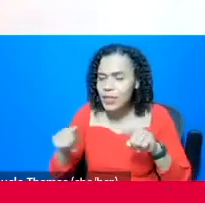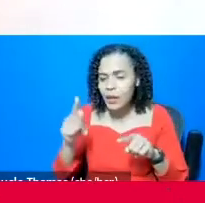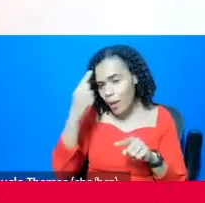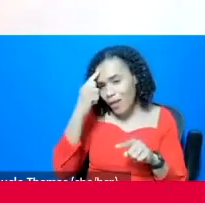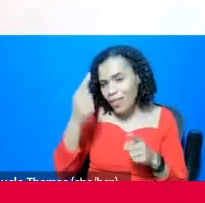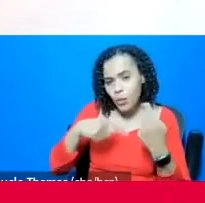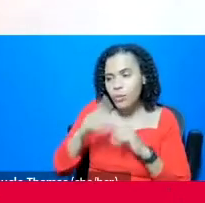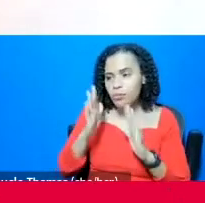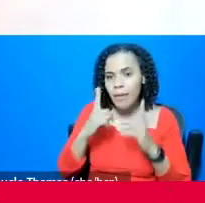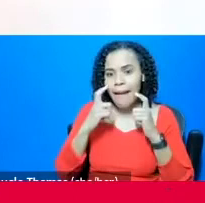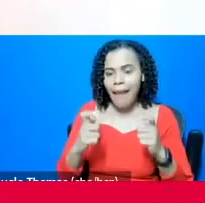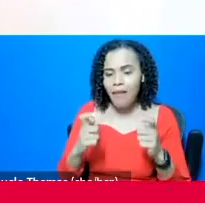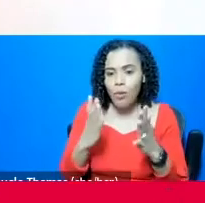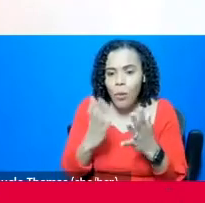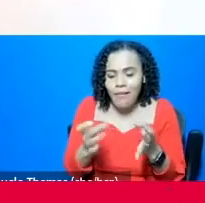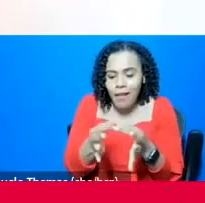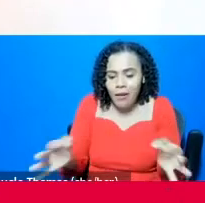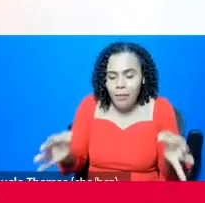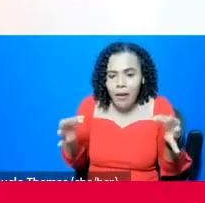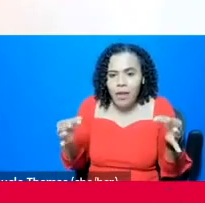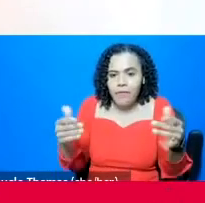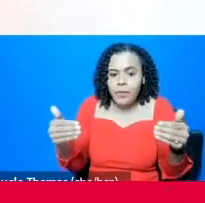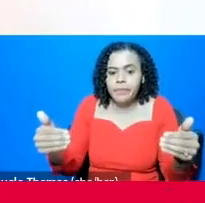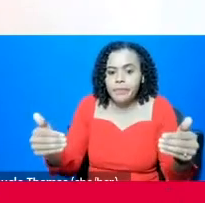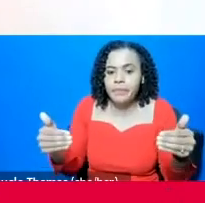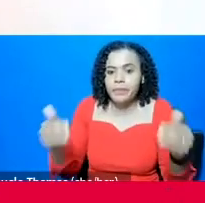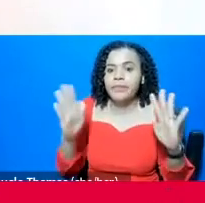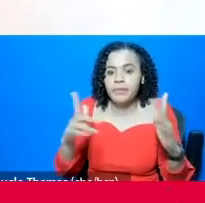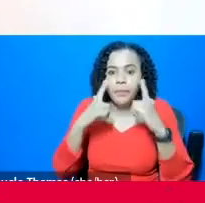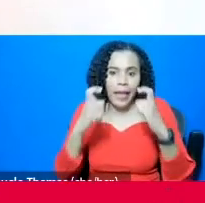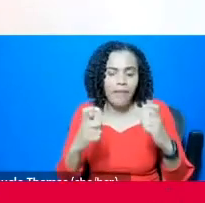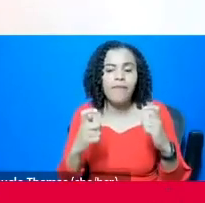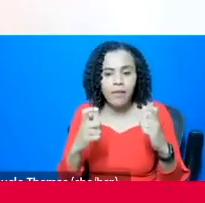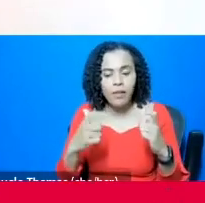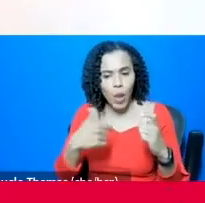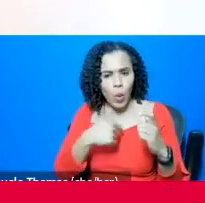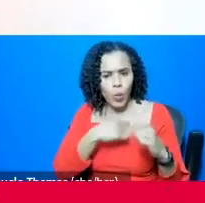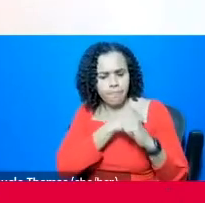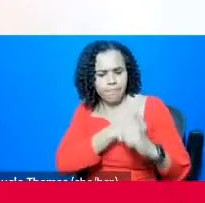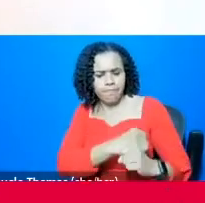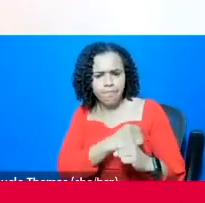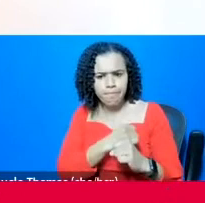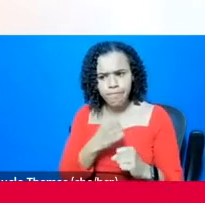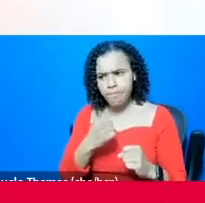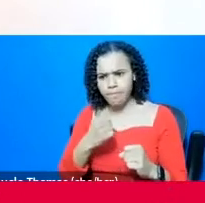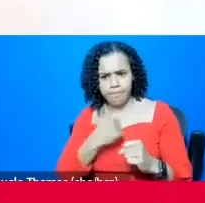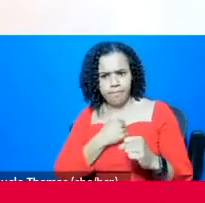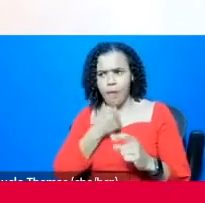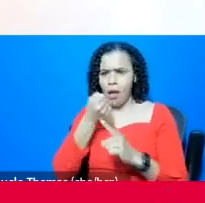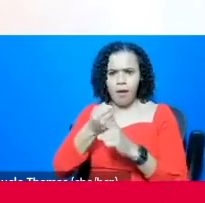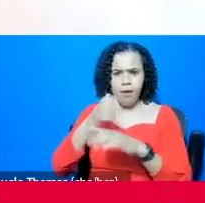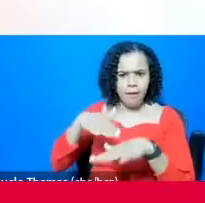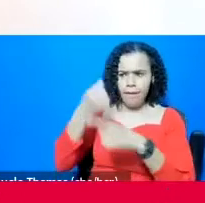And I think that we, in our conviction of our causes, we're like, well, obviously, you know,